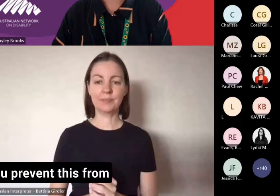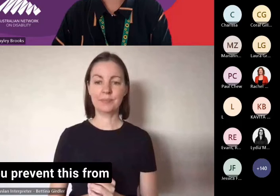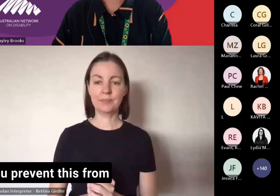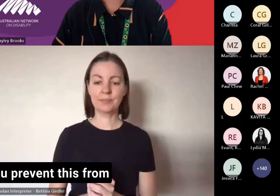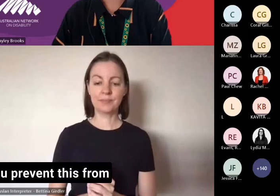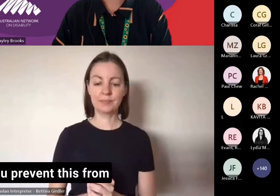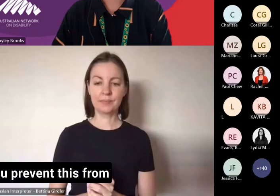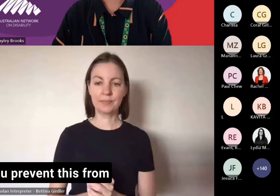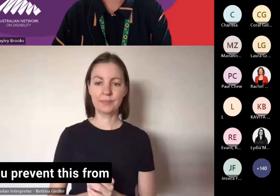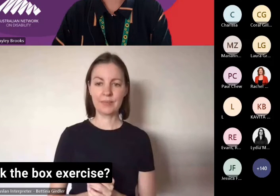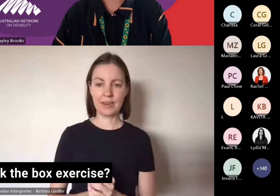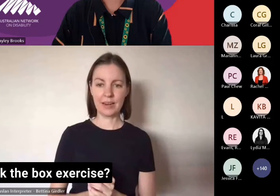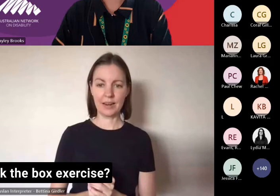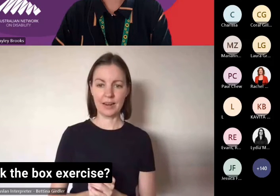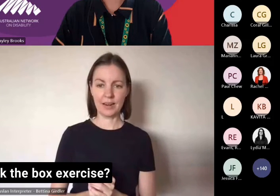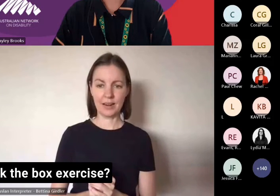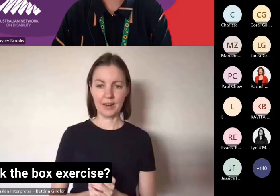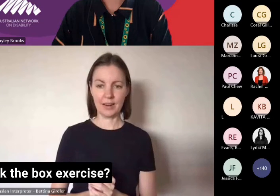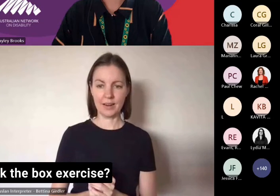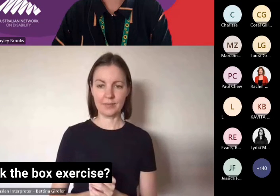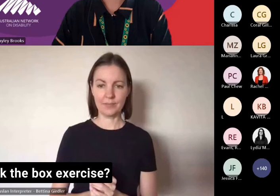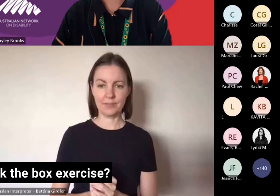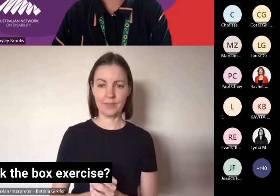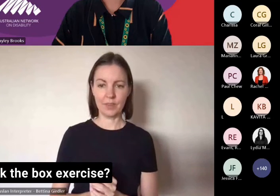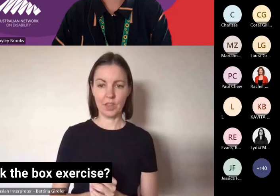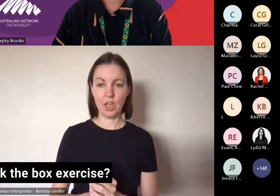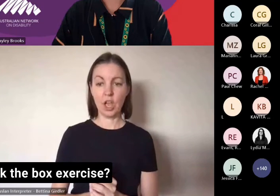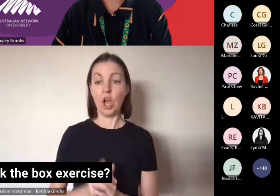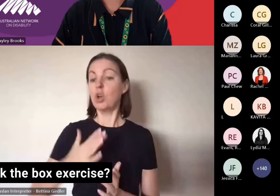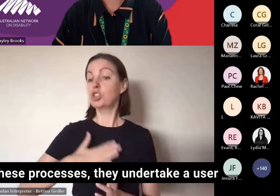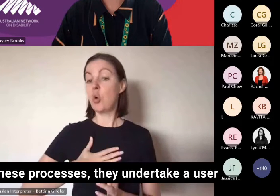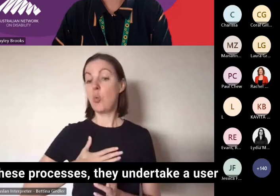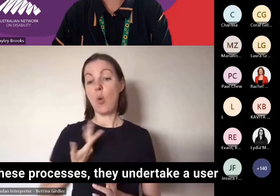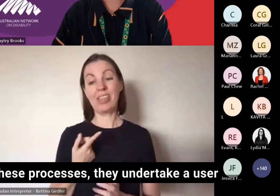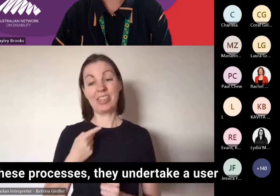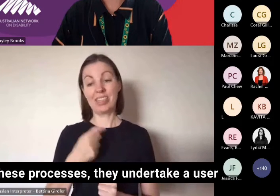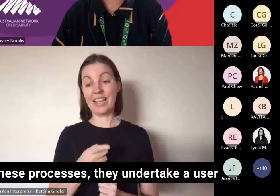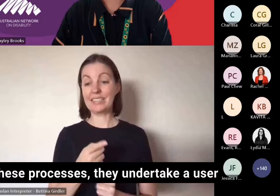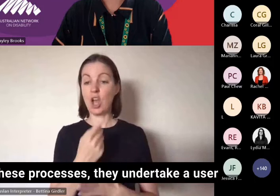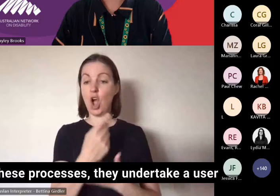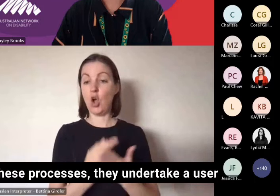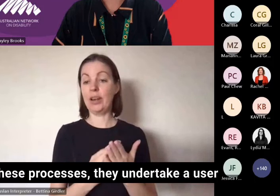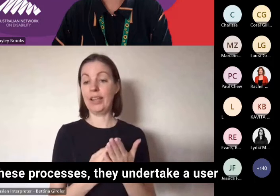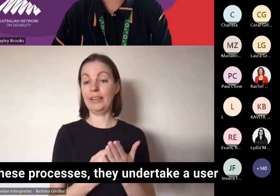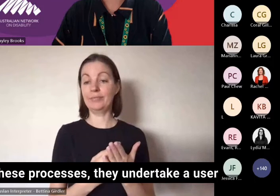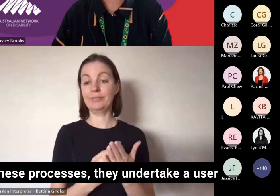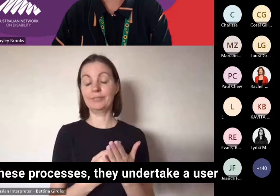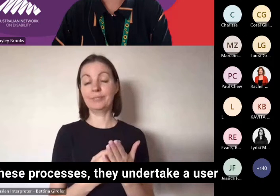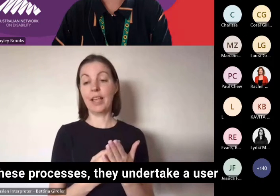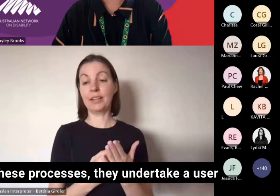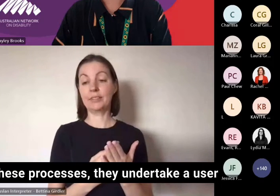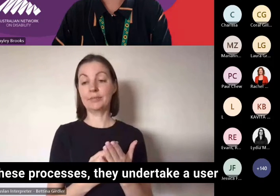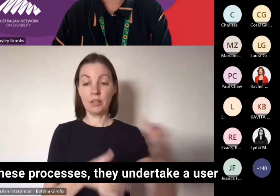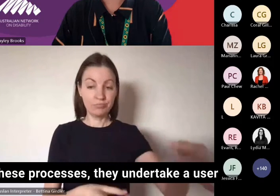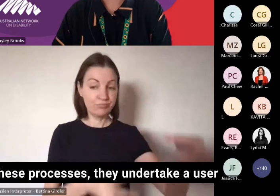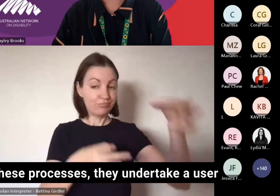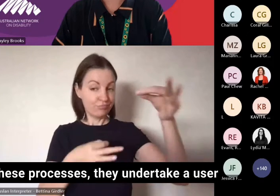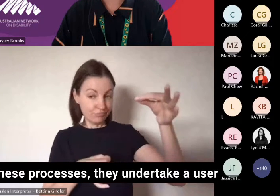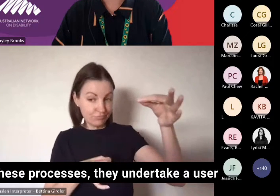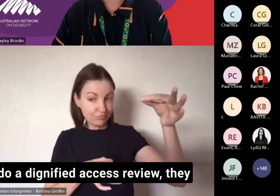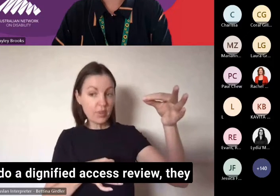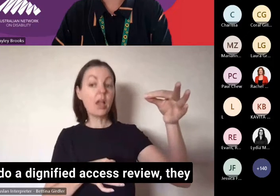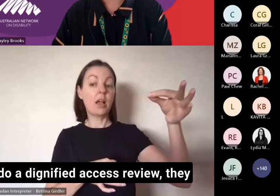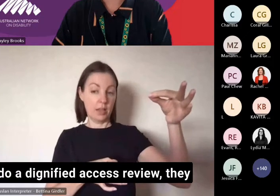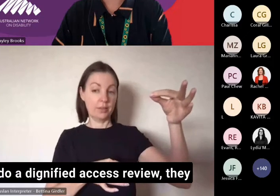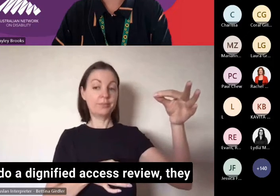How do you prevent this from being a tick the box exercise? So organisations undertake these processes, they undertake a